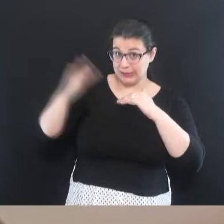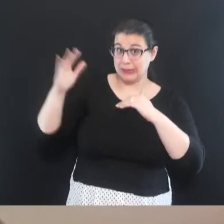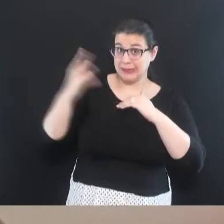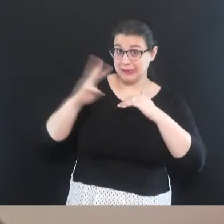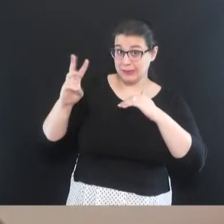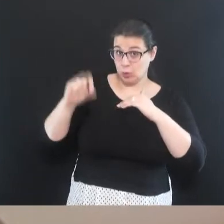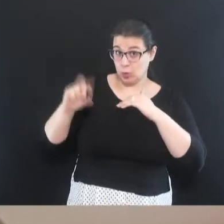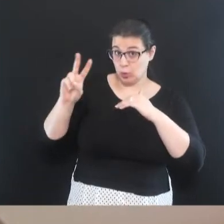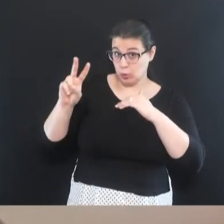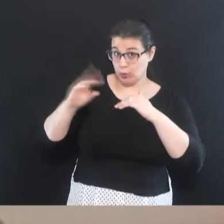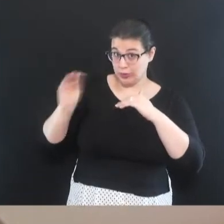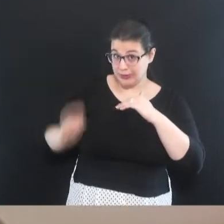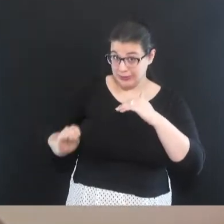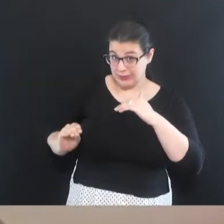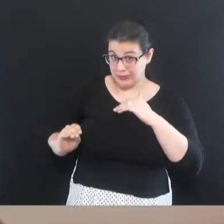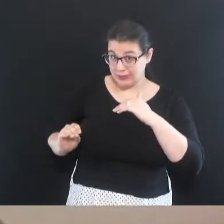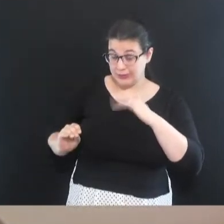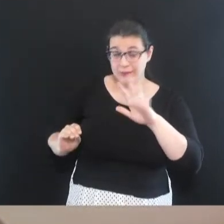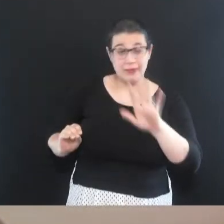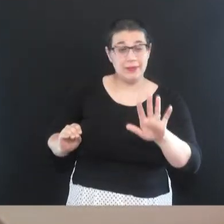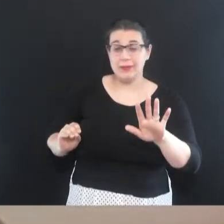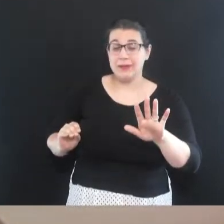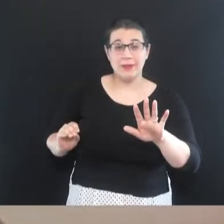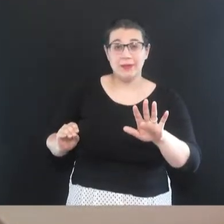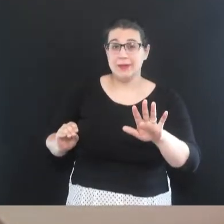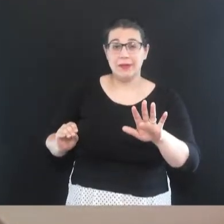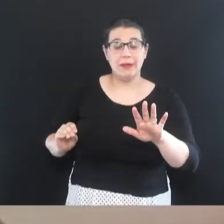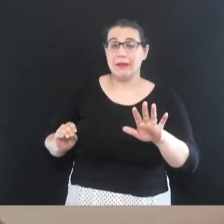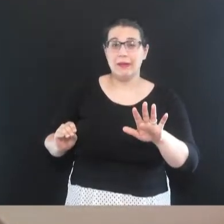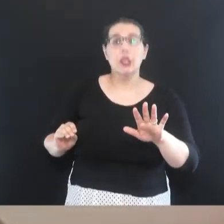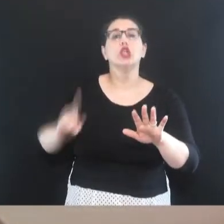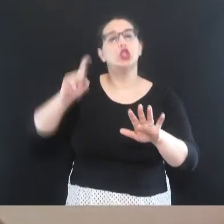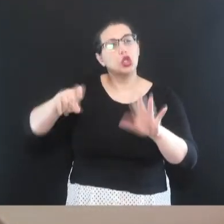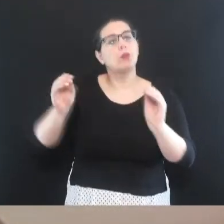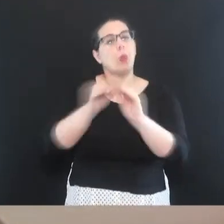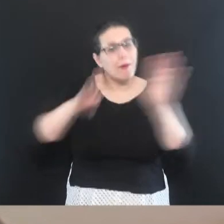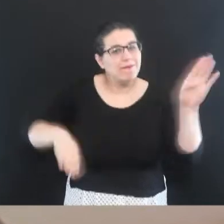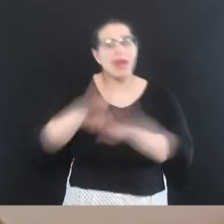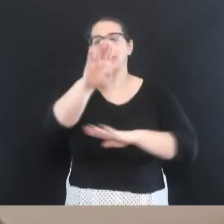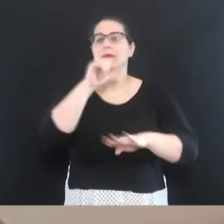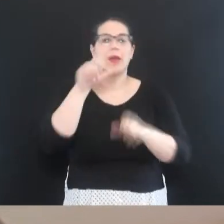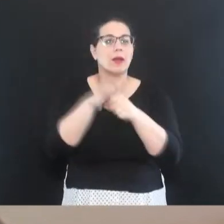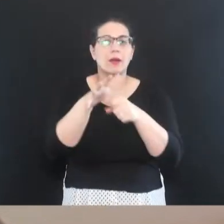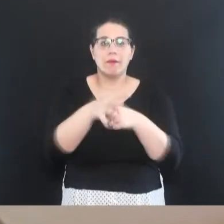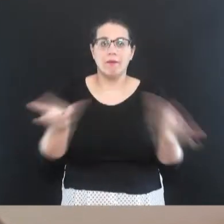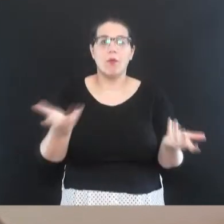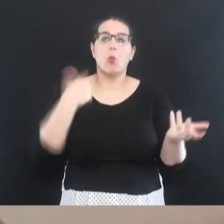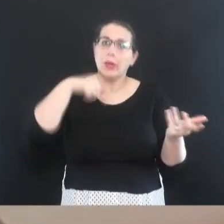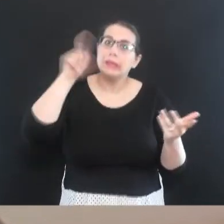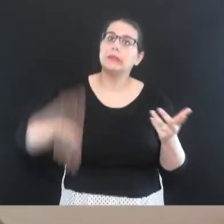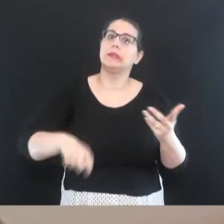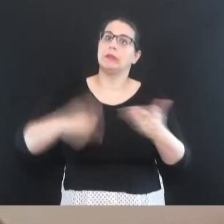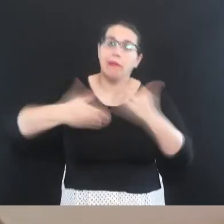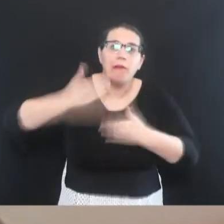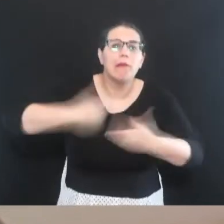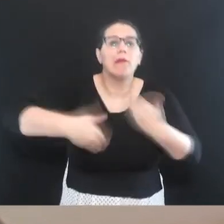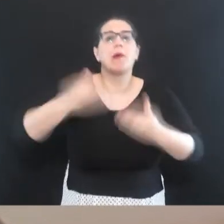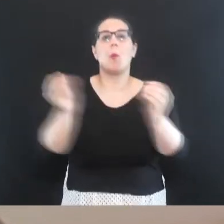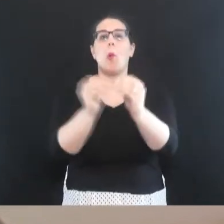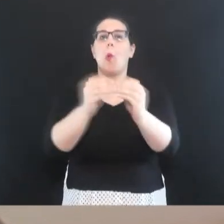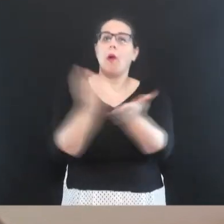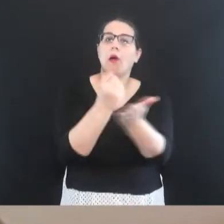as I've said before, it's just not fast enough. We've got to continue to pick this up.